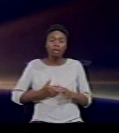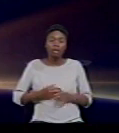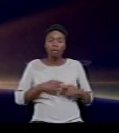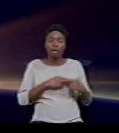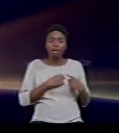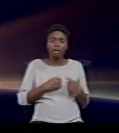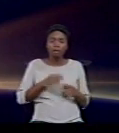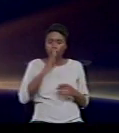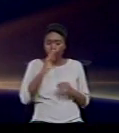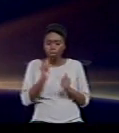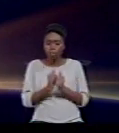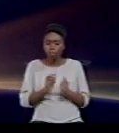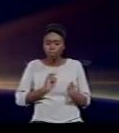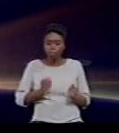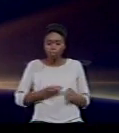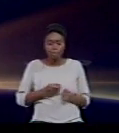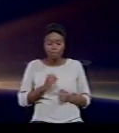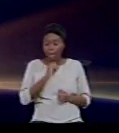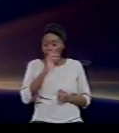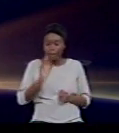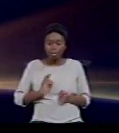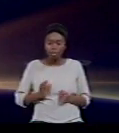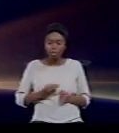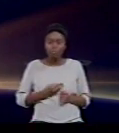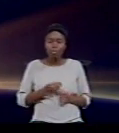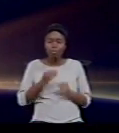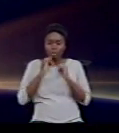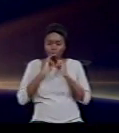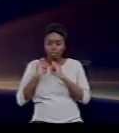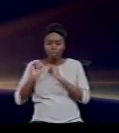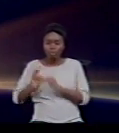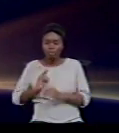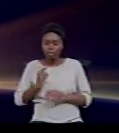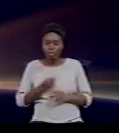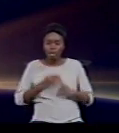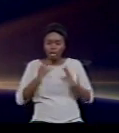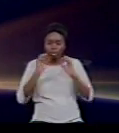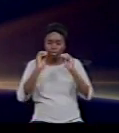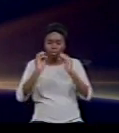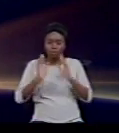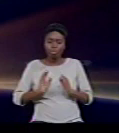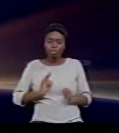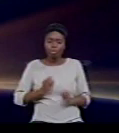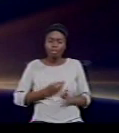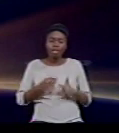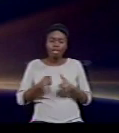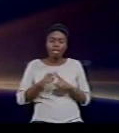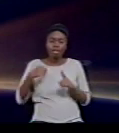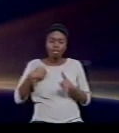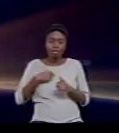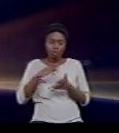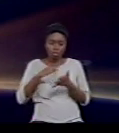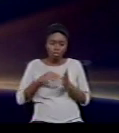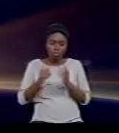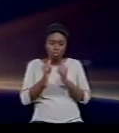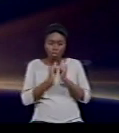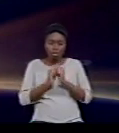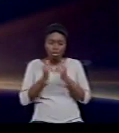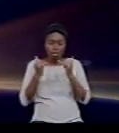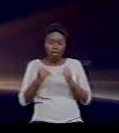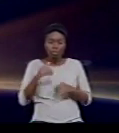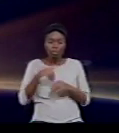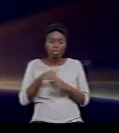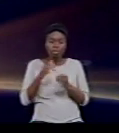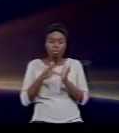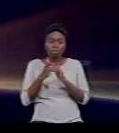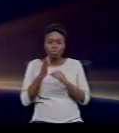Be with us, enlighten us, instruct us, teach us as we read together now. In